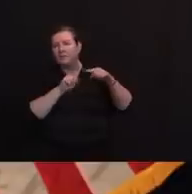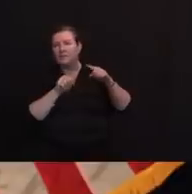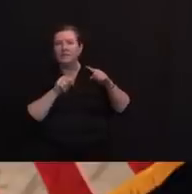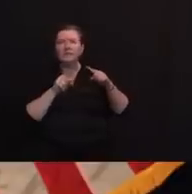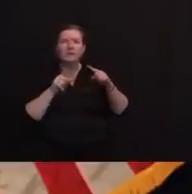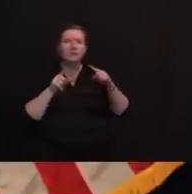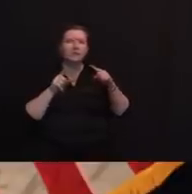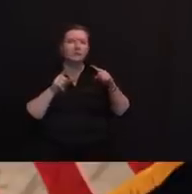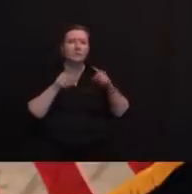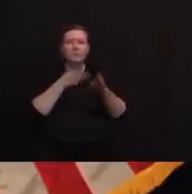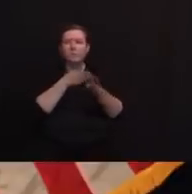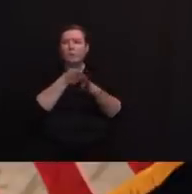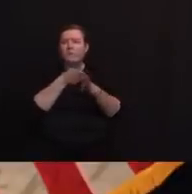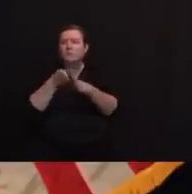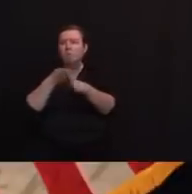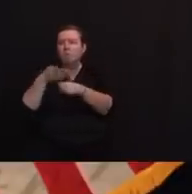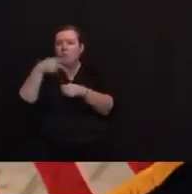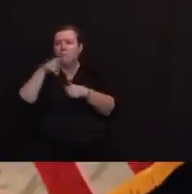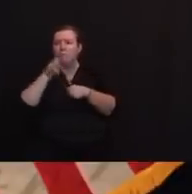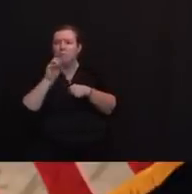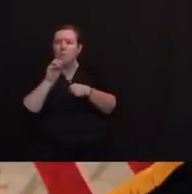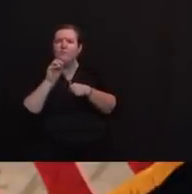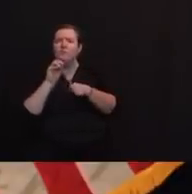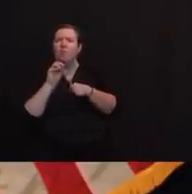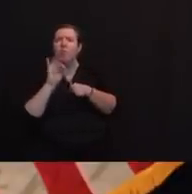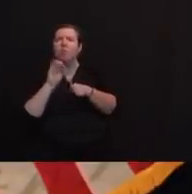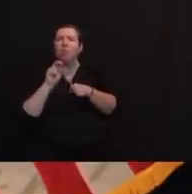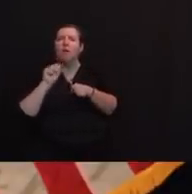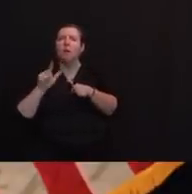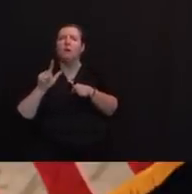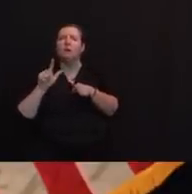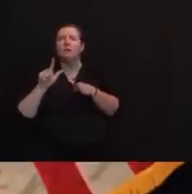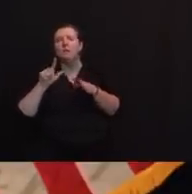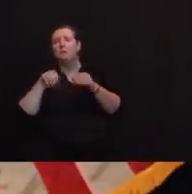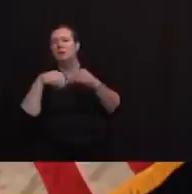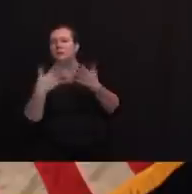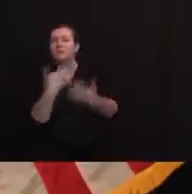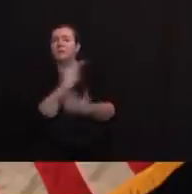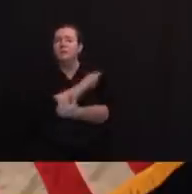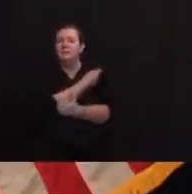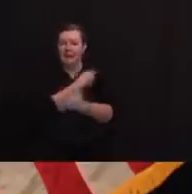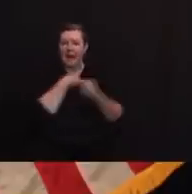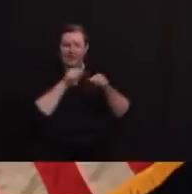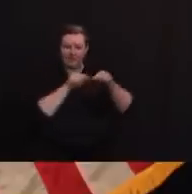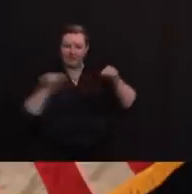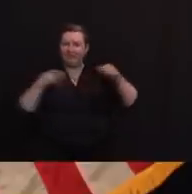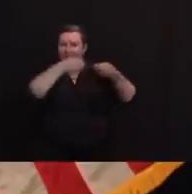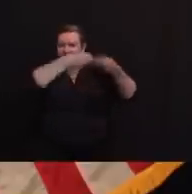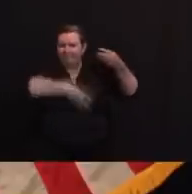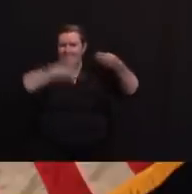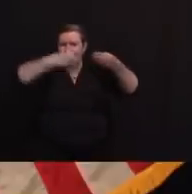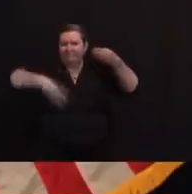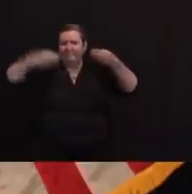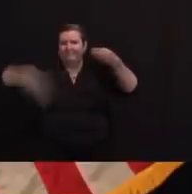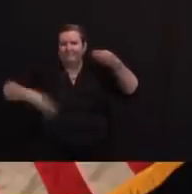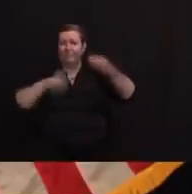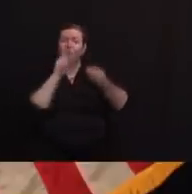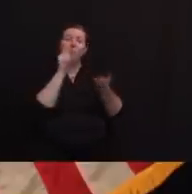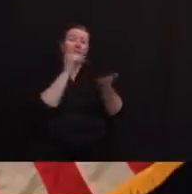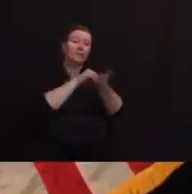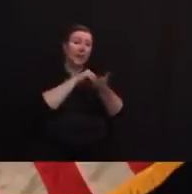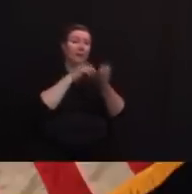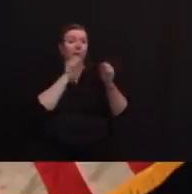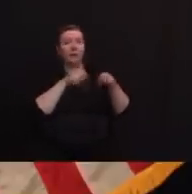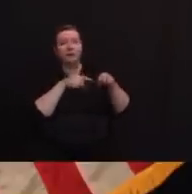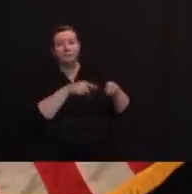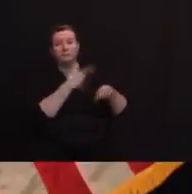are certified to actually give vaccination. It totals up to about 150,000 individuals. And we're also trying to bring more on who